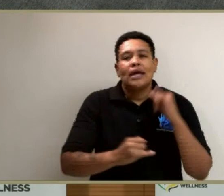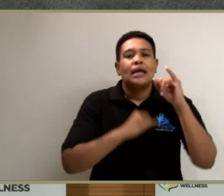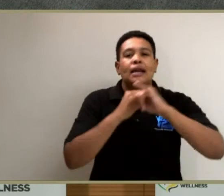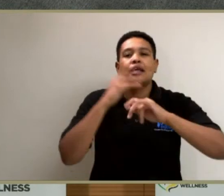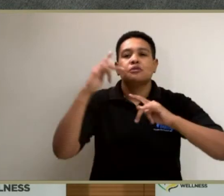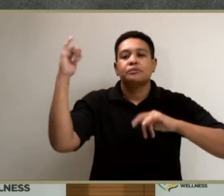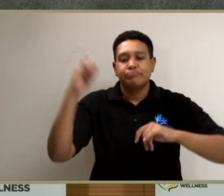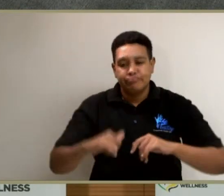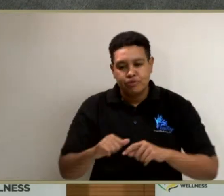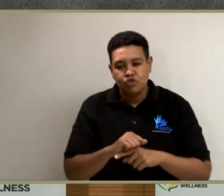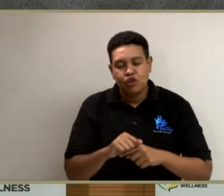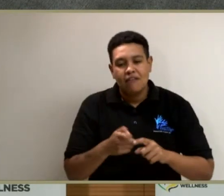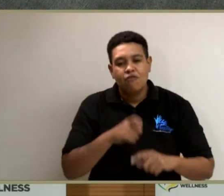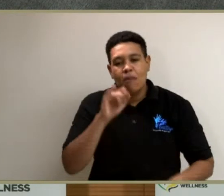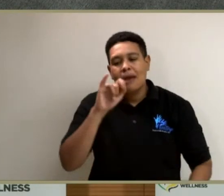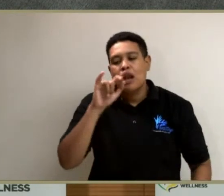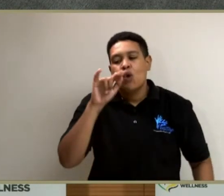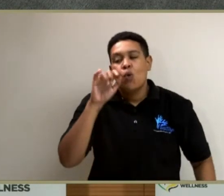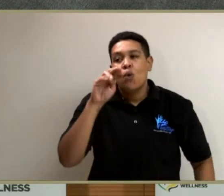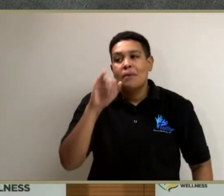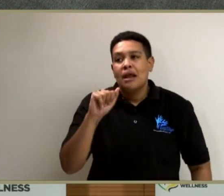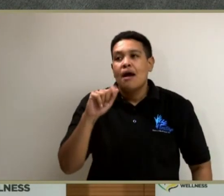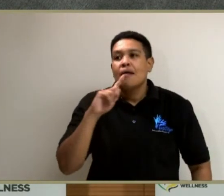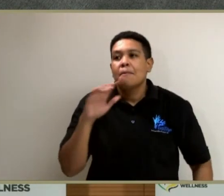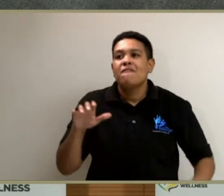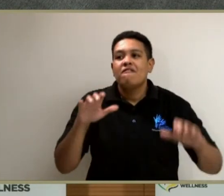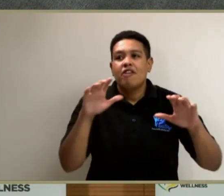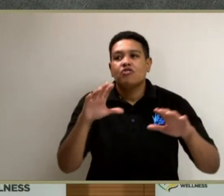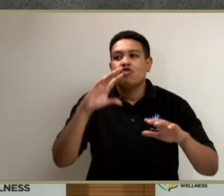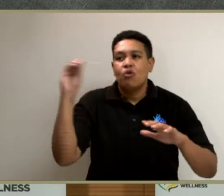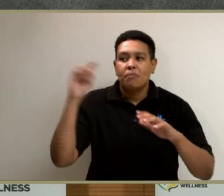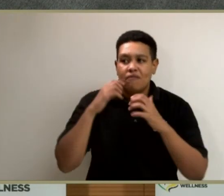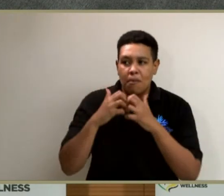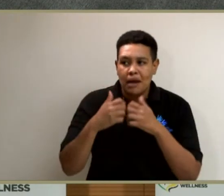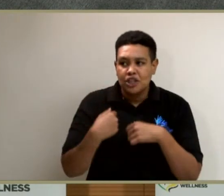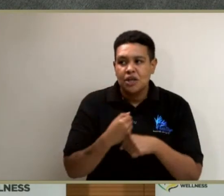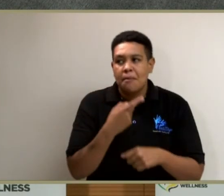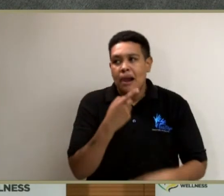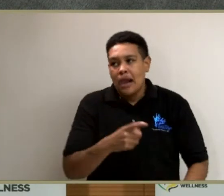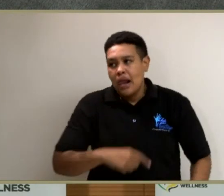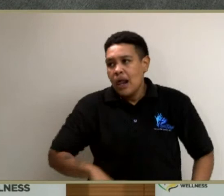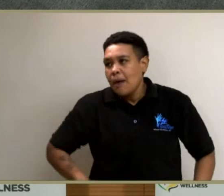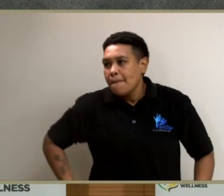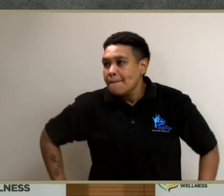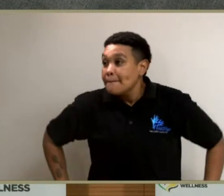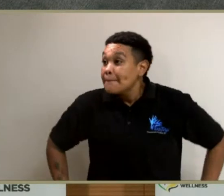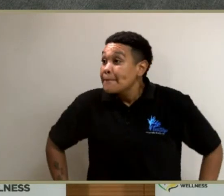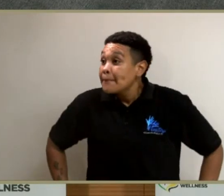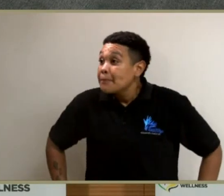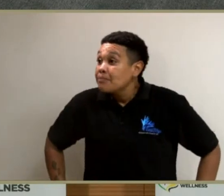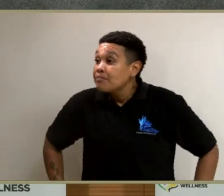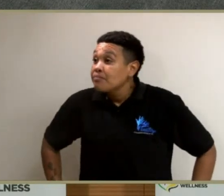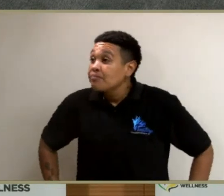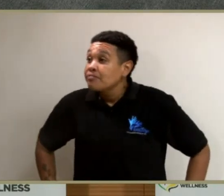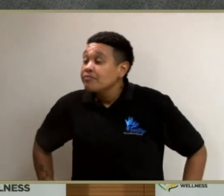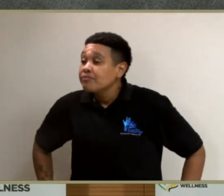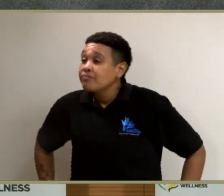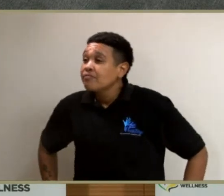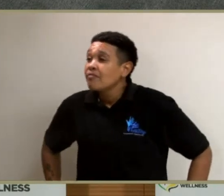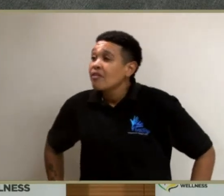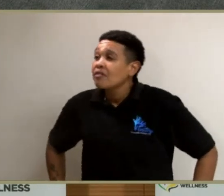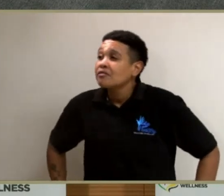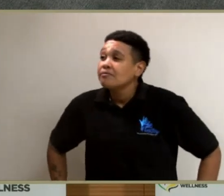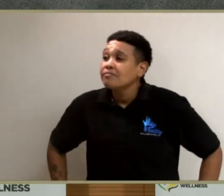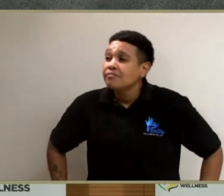from Illumina, manufacturers of the machine, and that is going well. I spoke